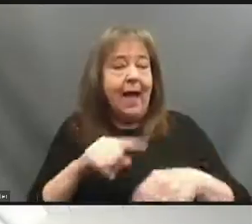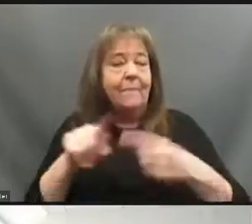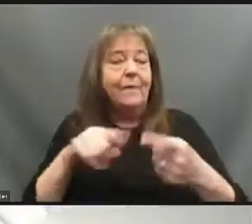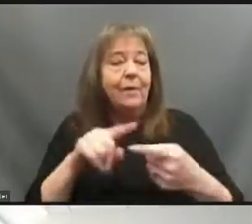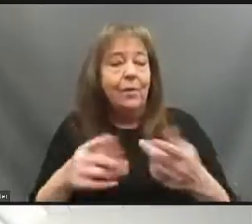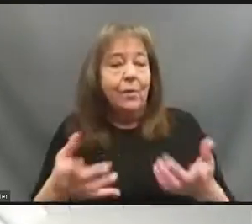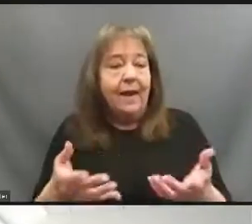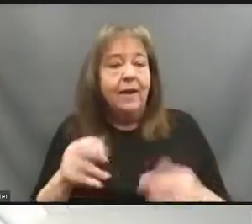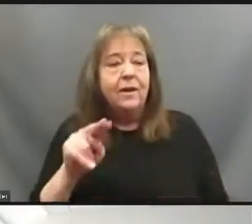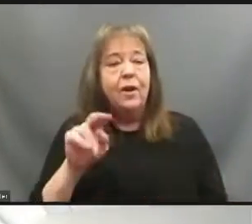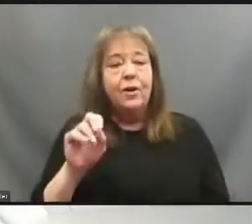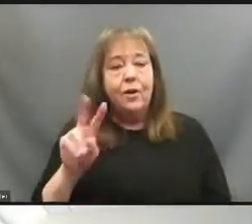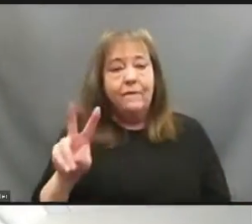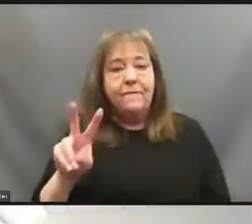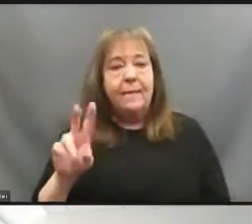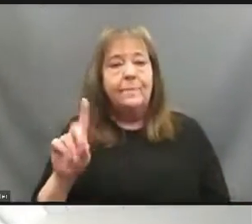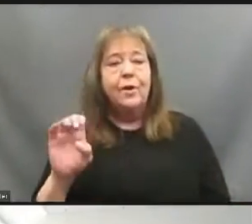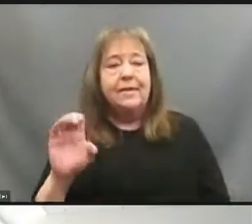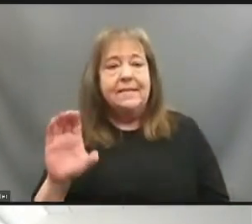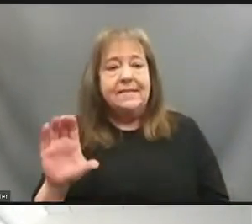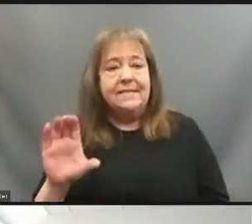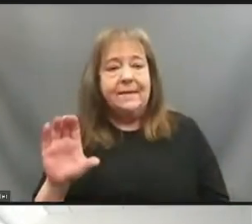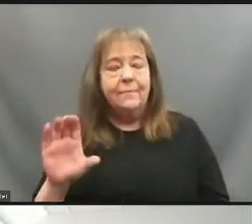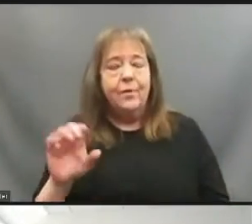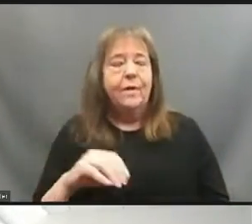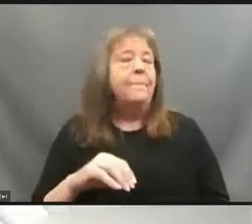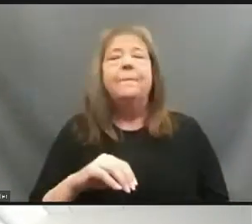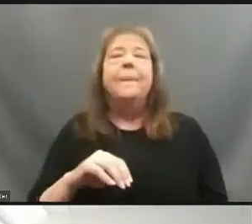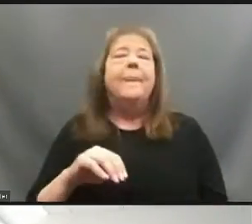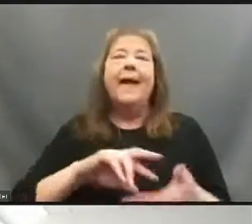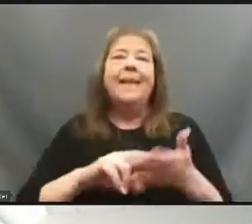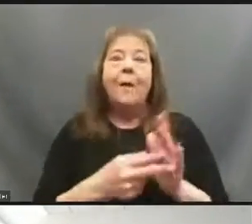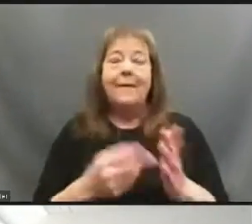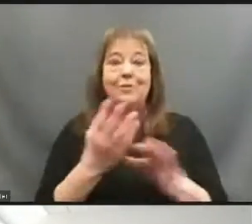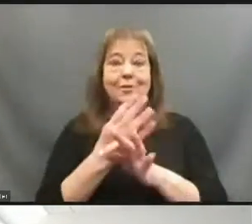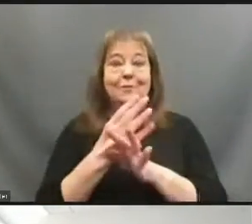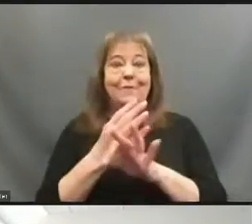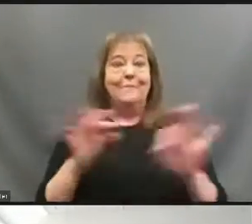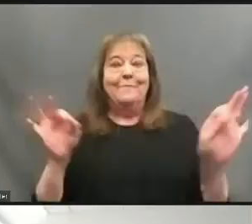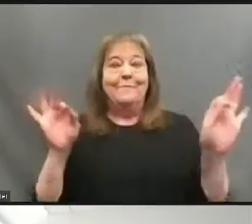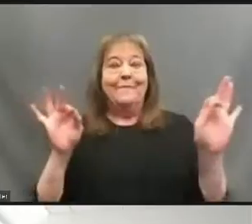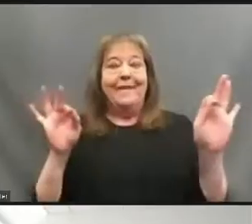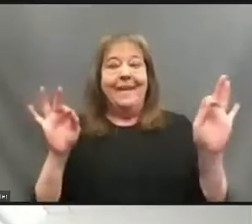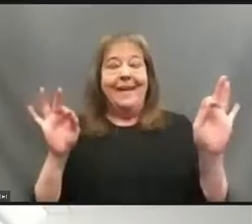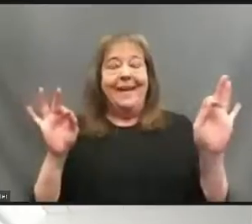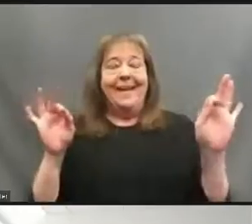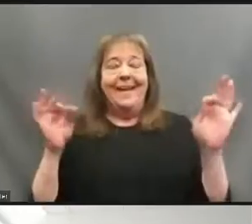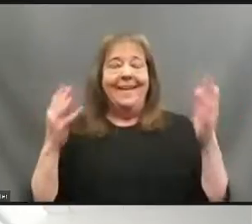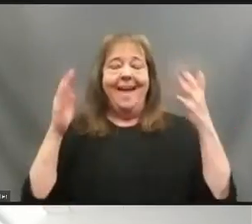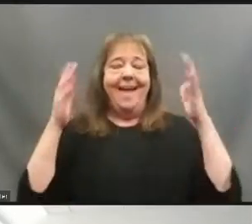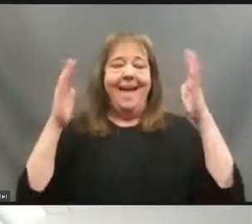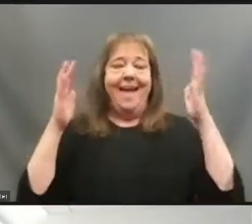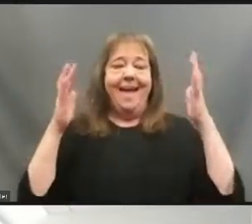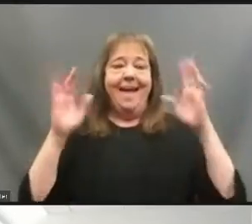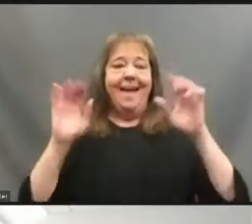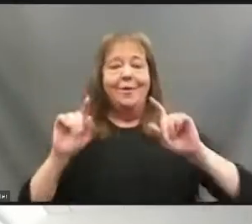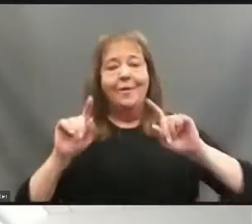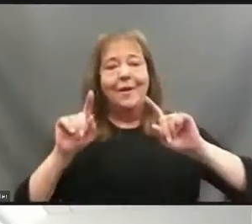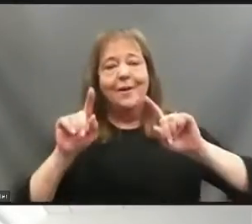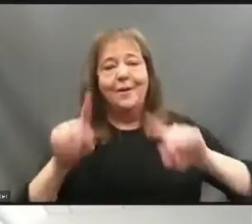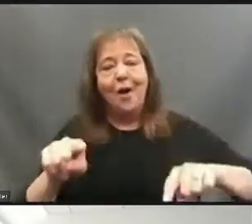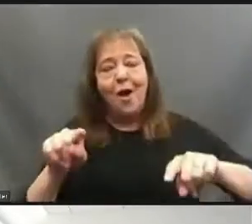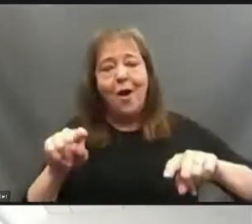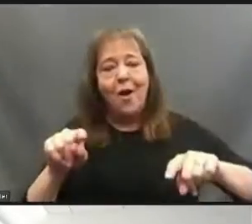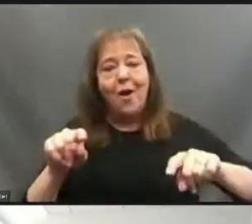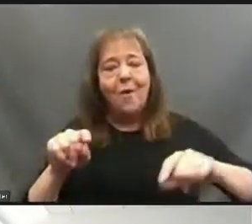the holidays are. This does not give us a free license to go and everybody go down to the public square